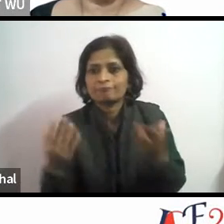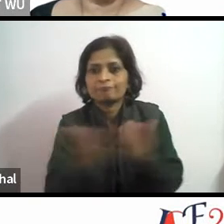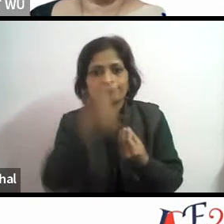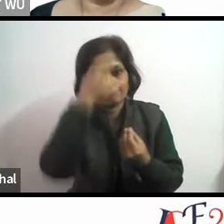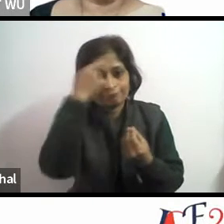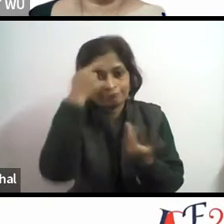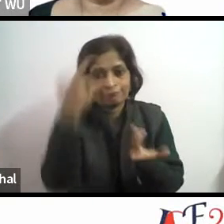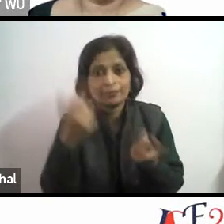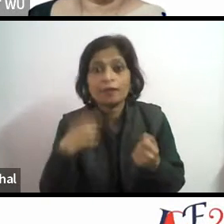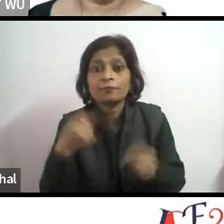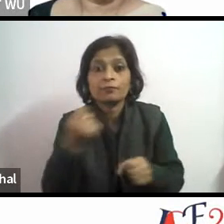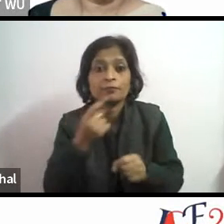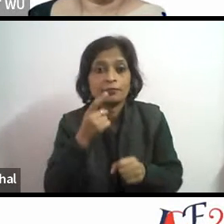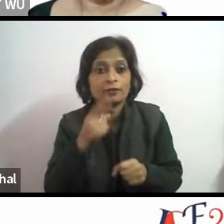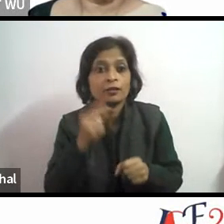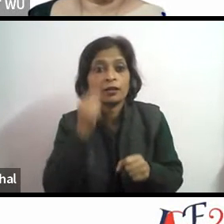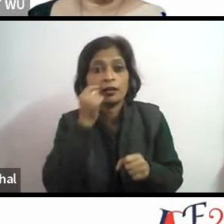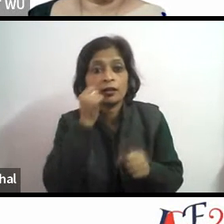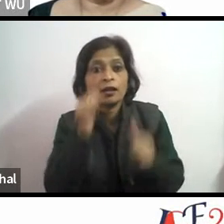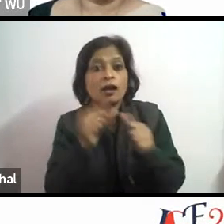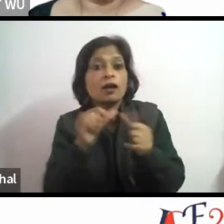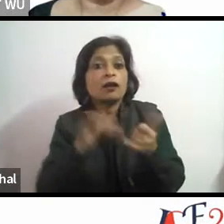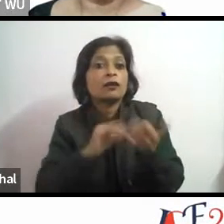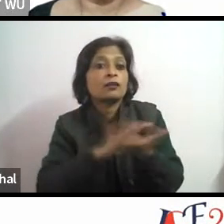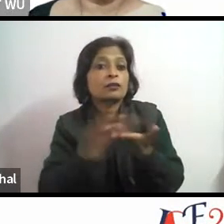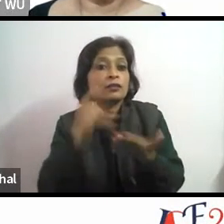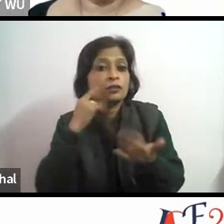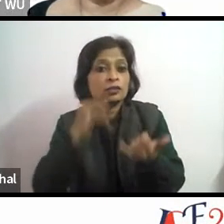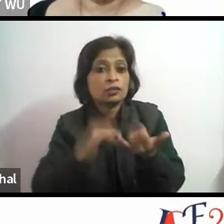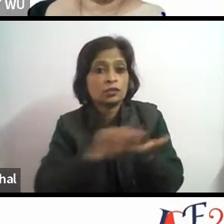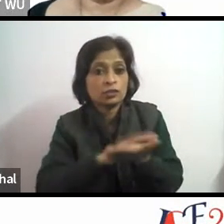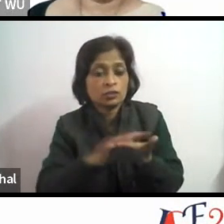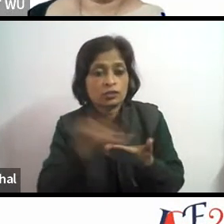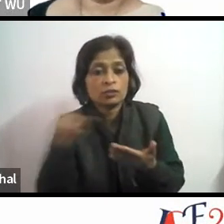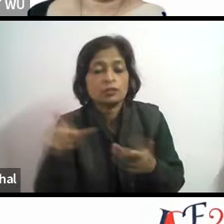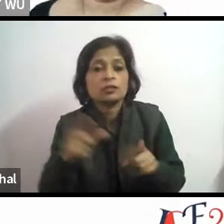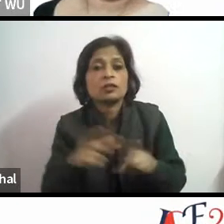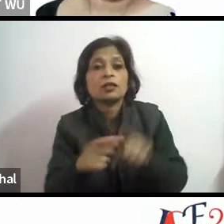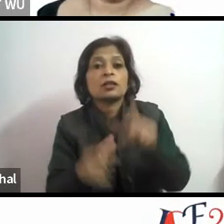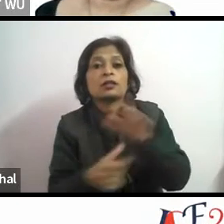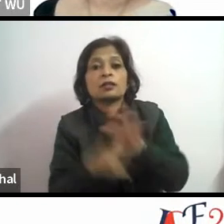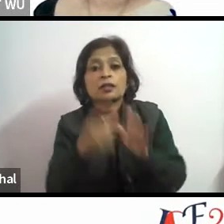our guest of honor, Dr. Ashish Panatji, Director of SNDT.